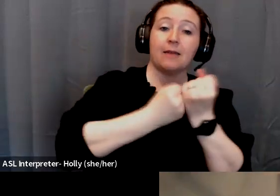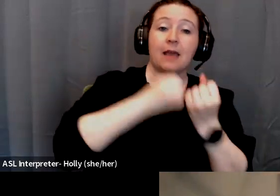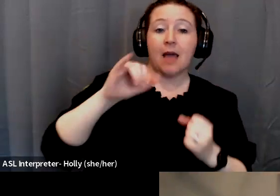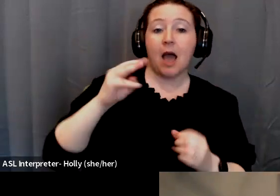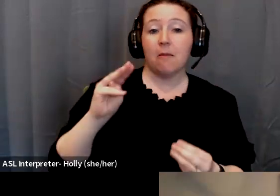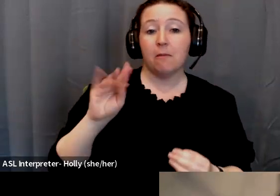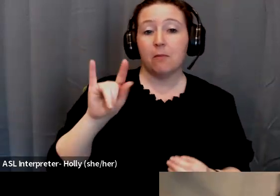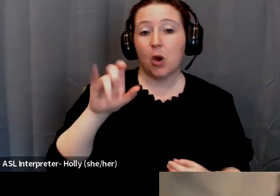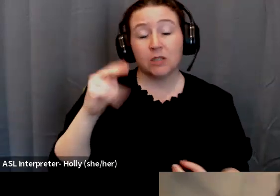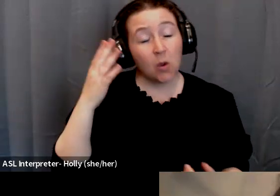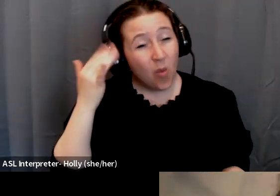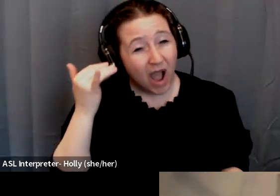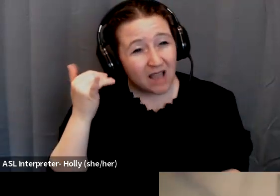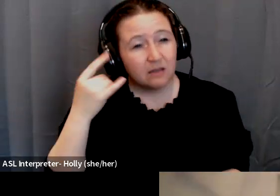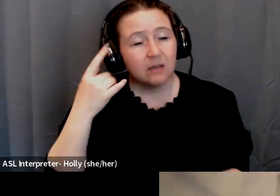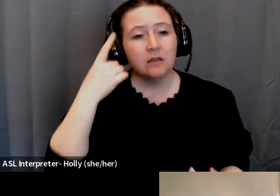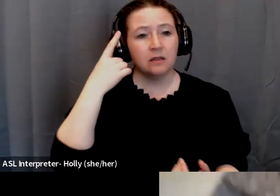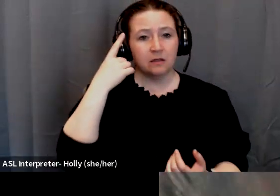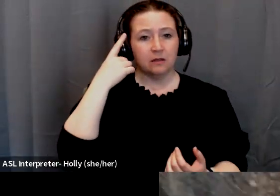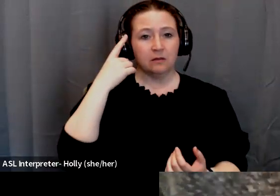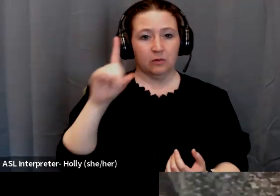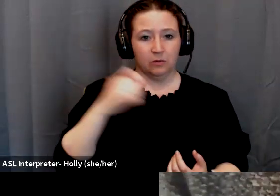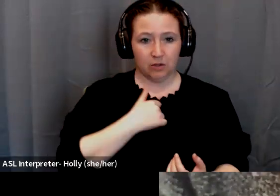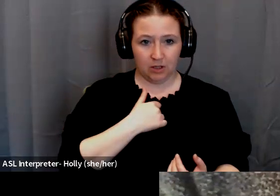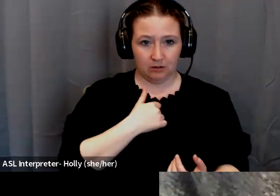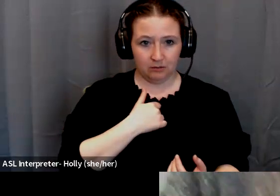Why? Because every